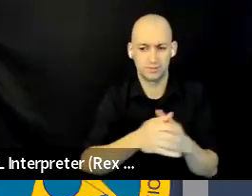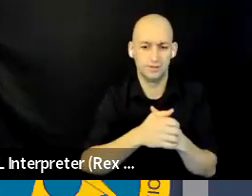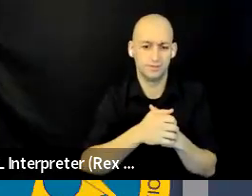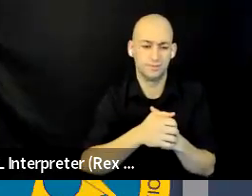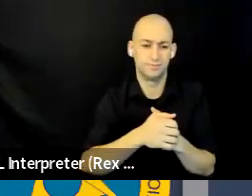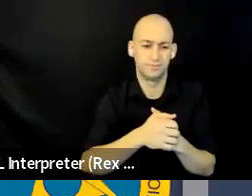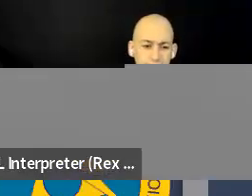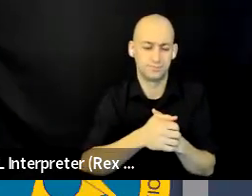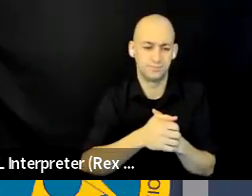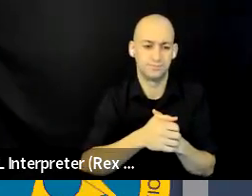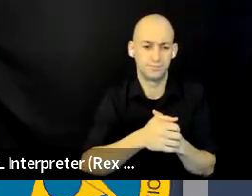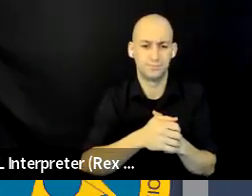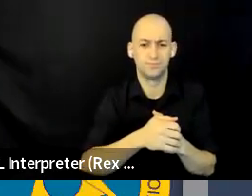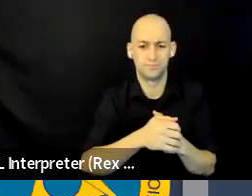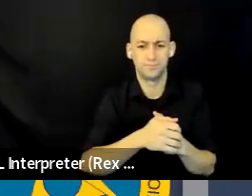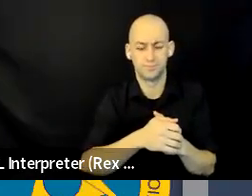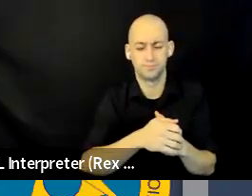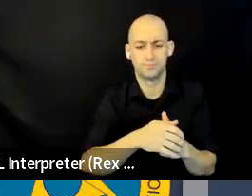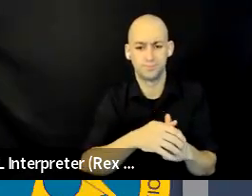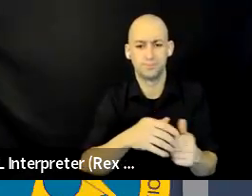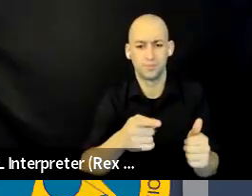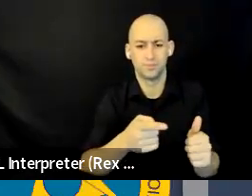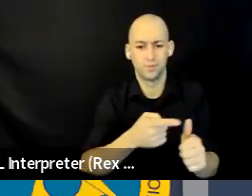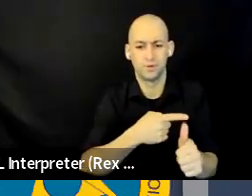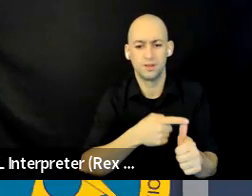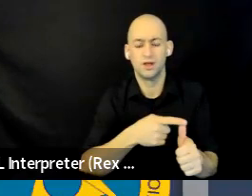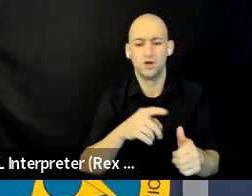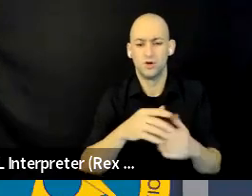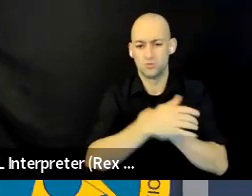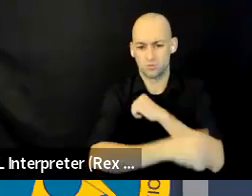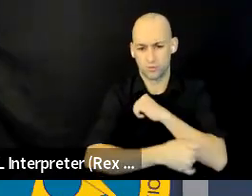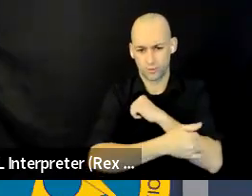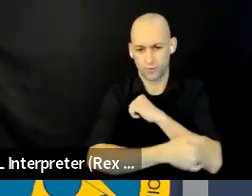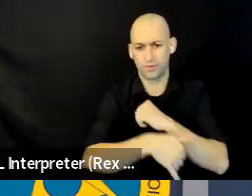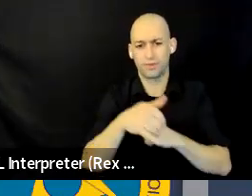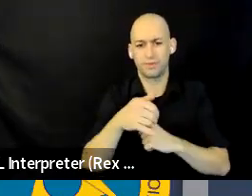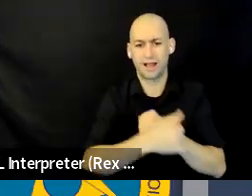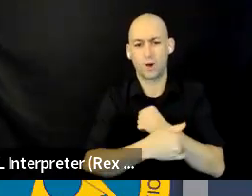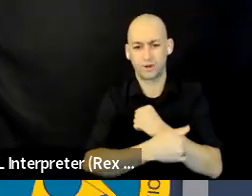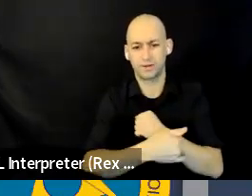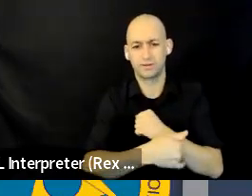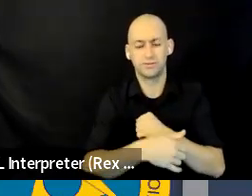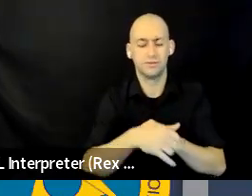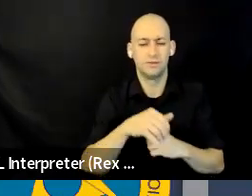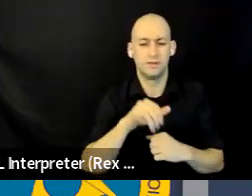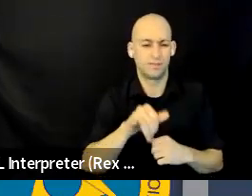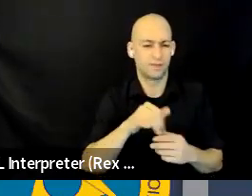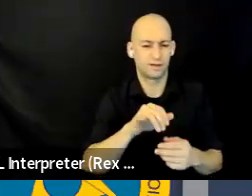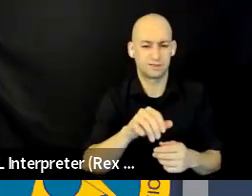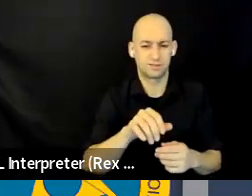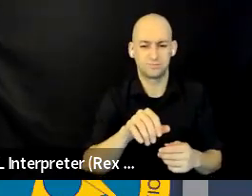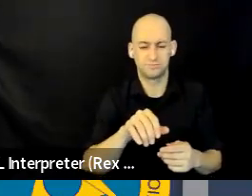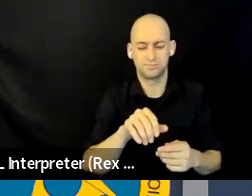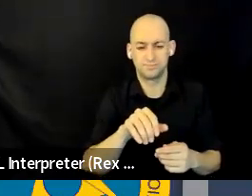26 primarily rural counties within the state that these guidelines apply to. And in the last 2017 update,